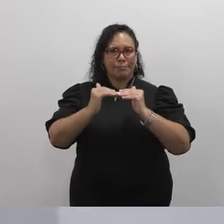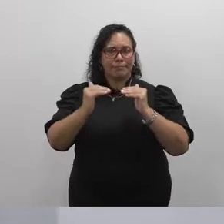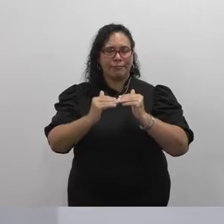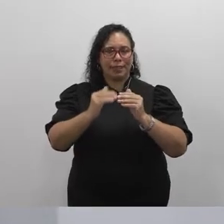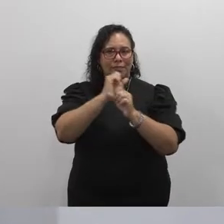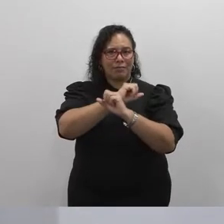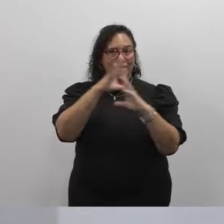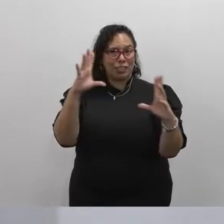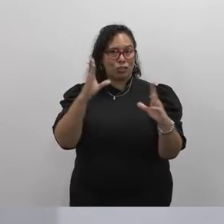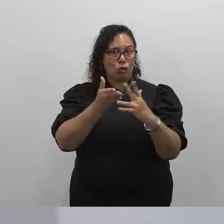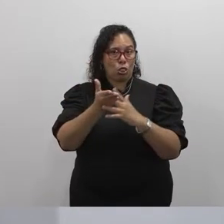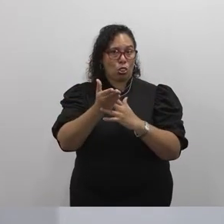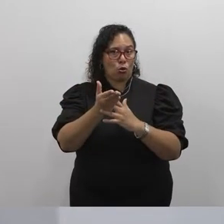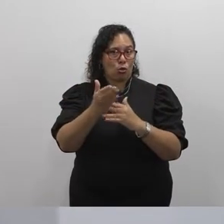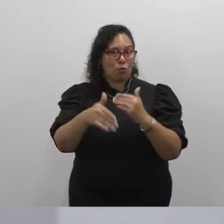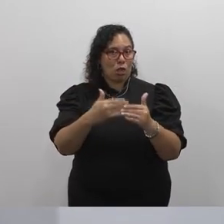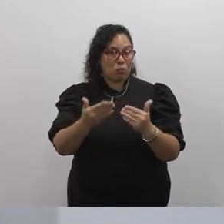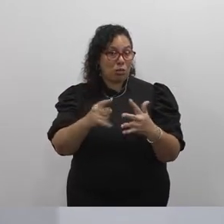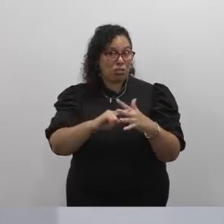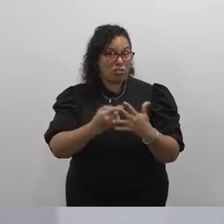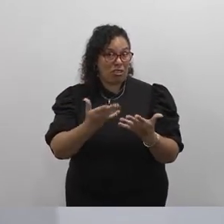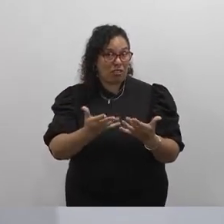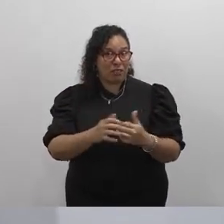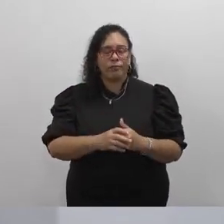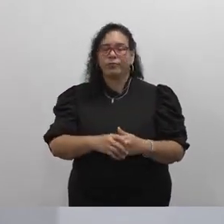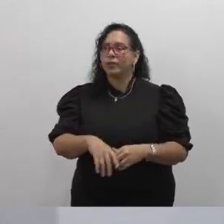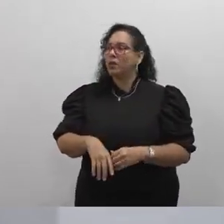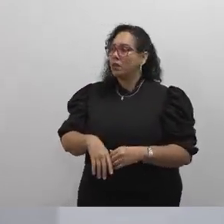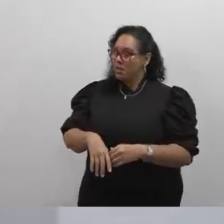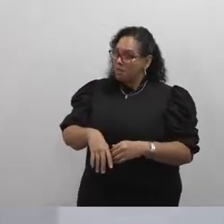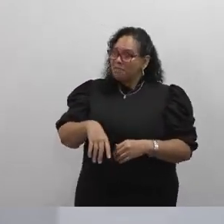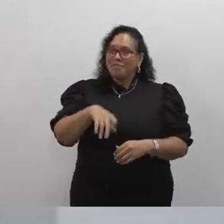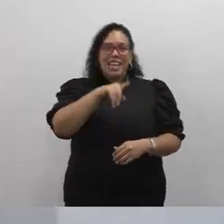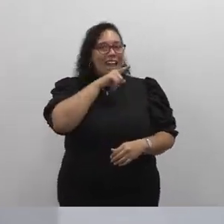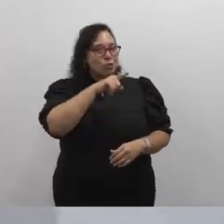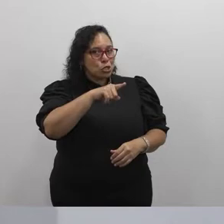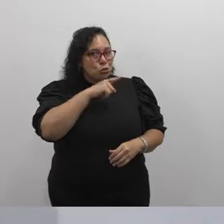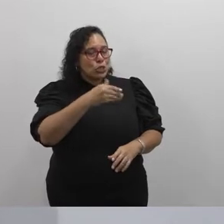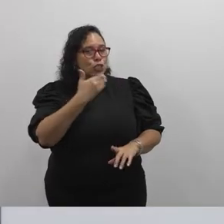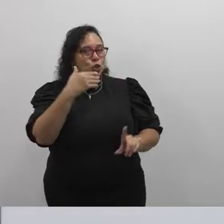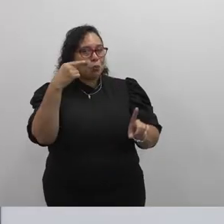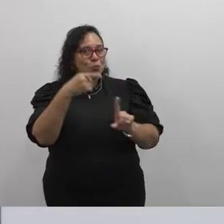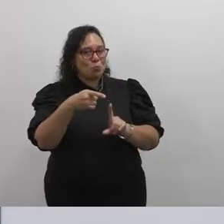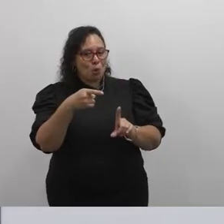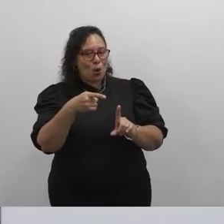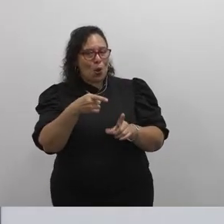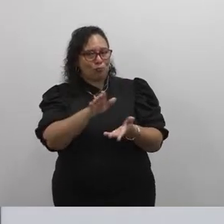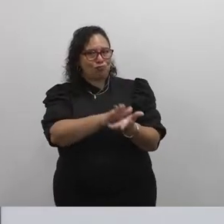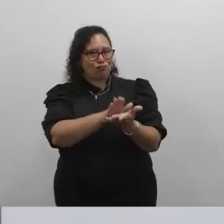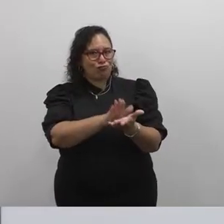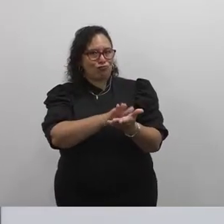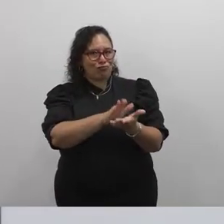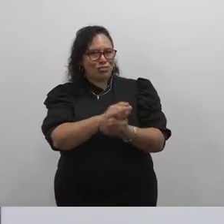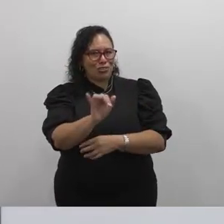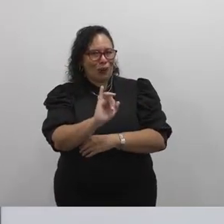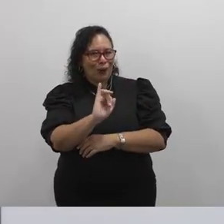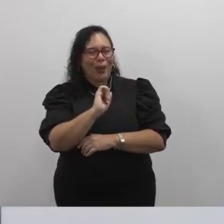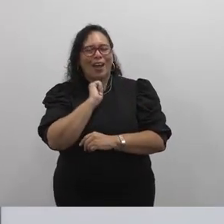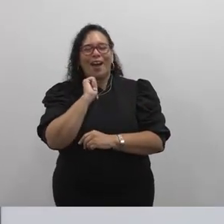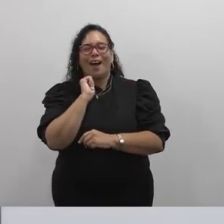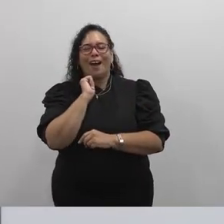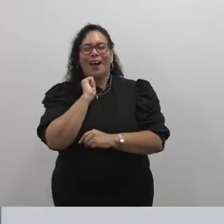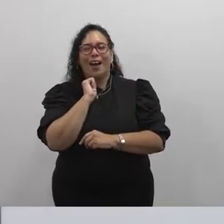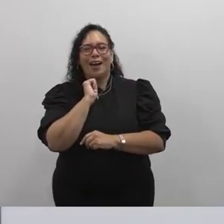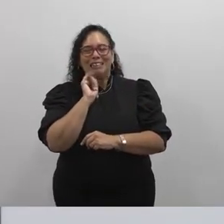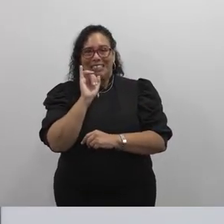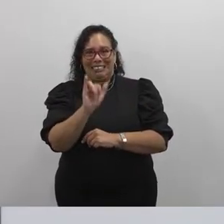through this process. Maybe start there and then... Absolutely. So there's a good point in time for me to give her kudos as well, right? So she